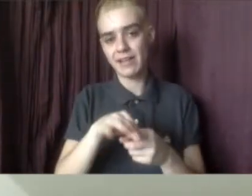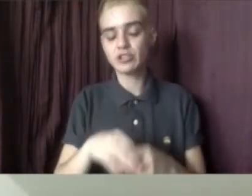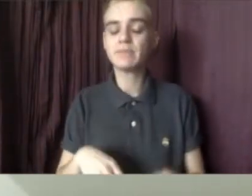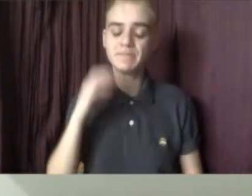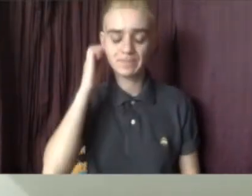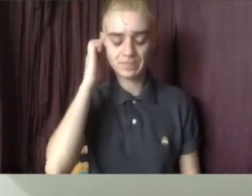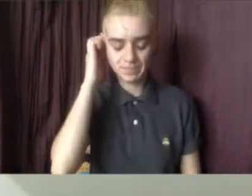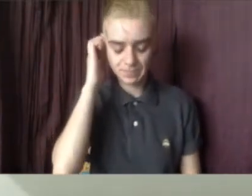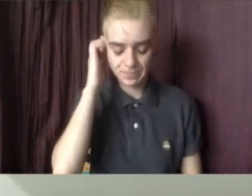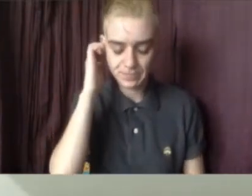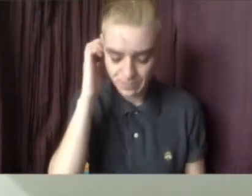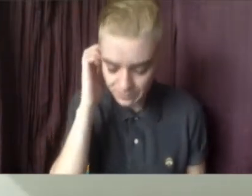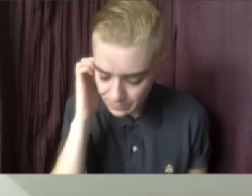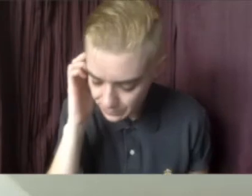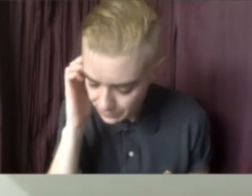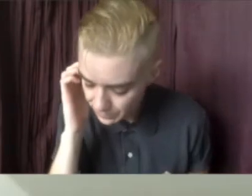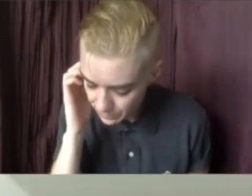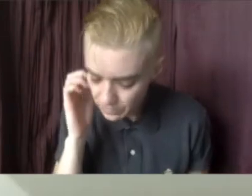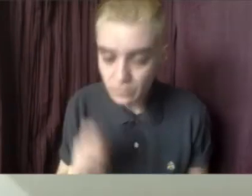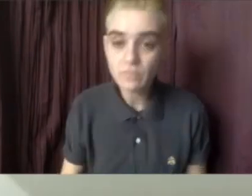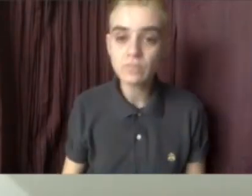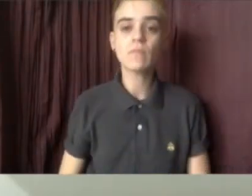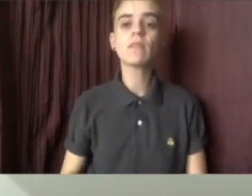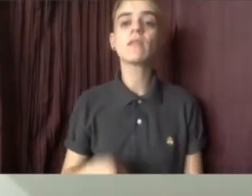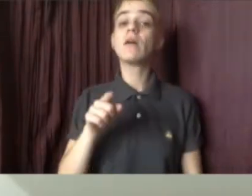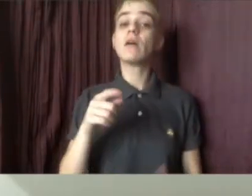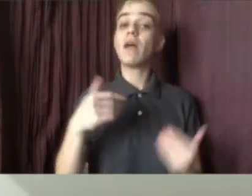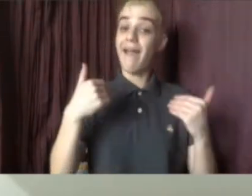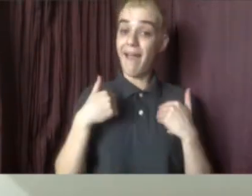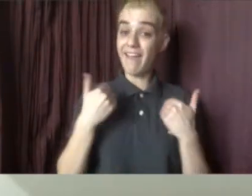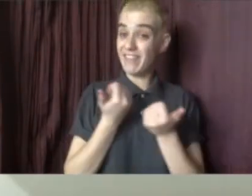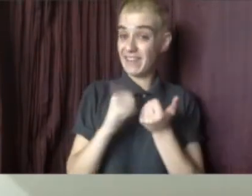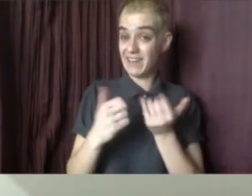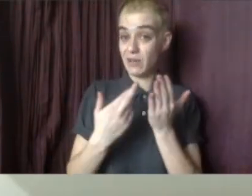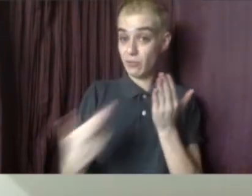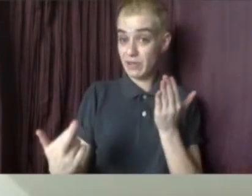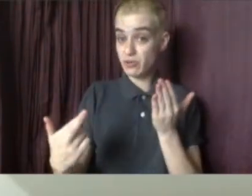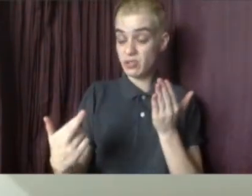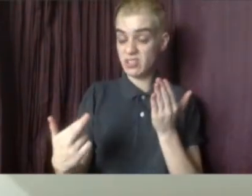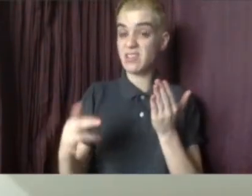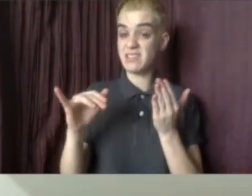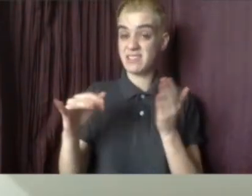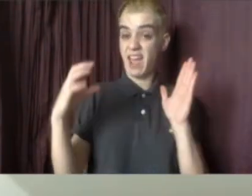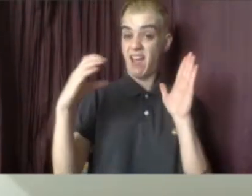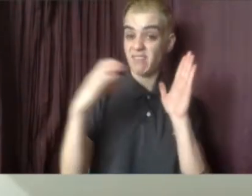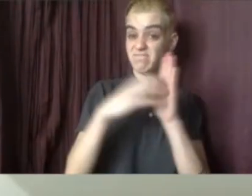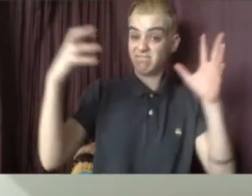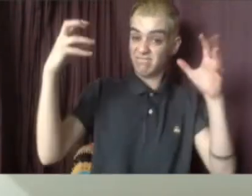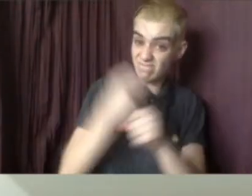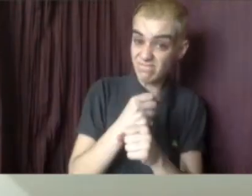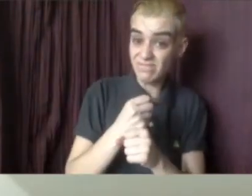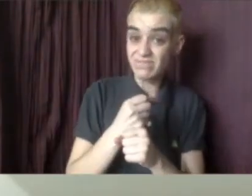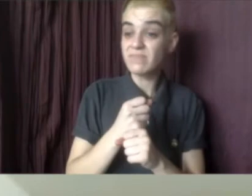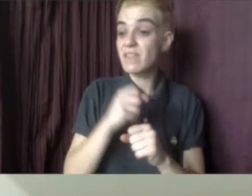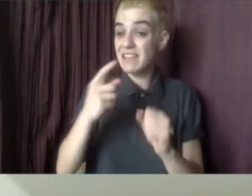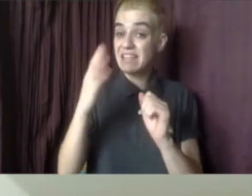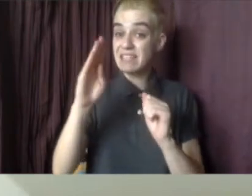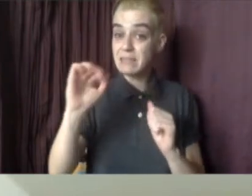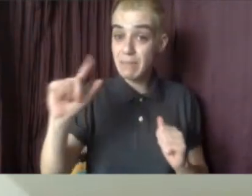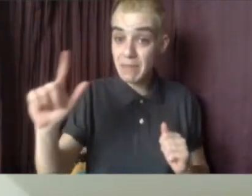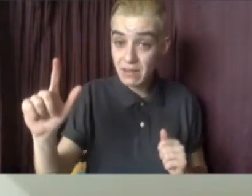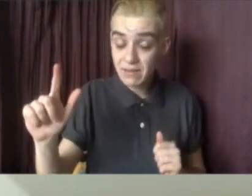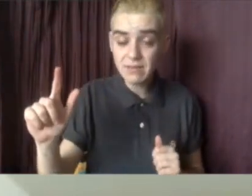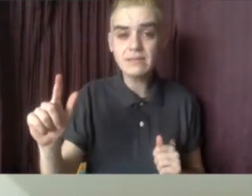the media or public opinion in terms of increasing accountability for truthful reporting and for